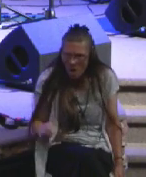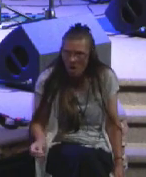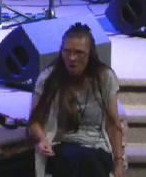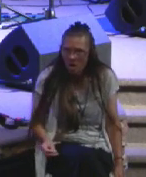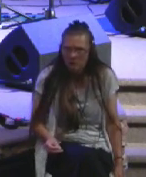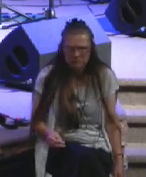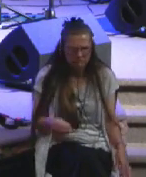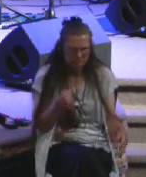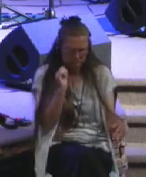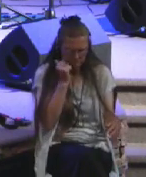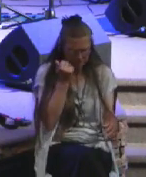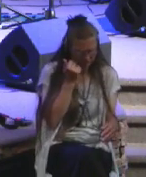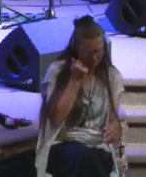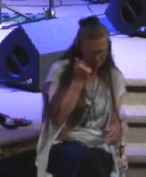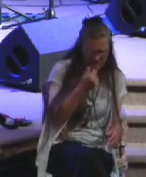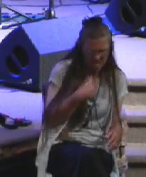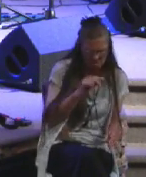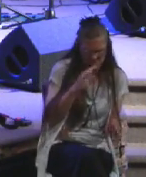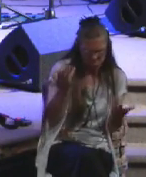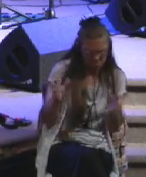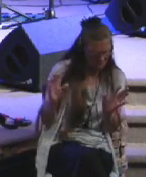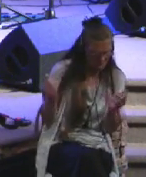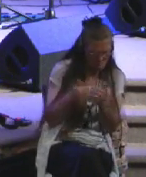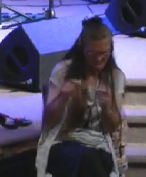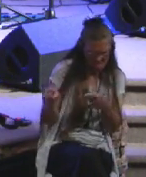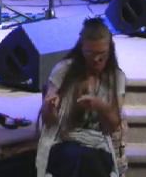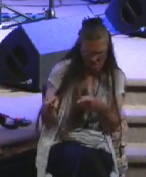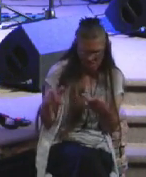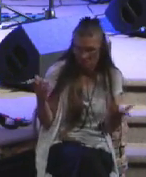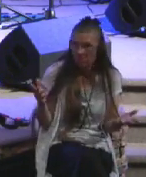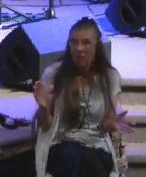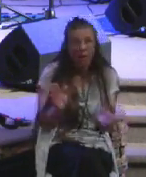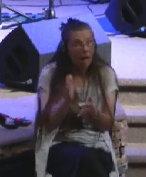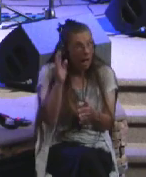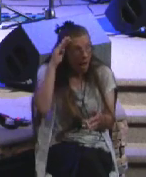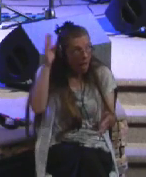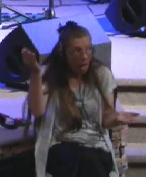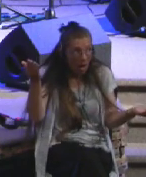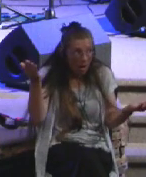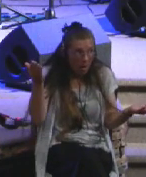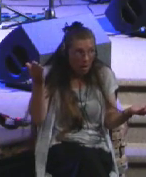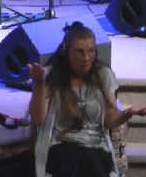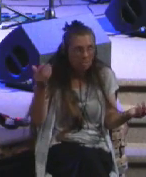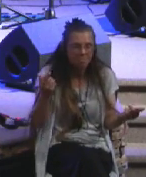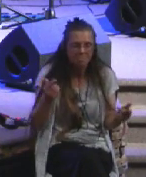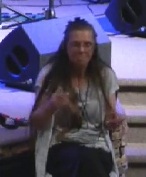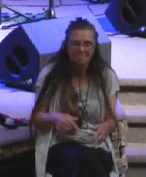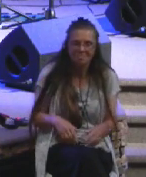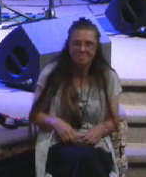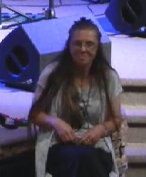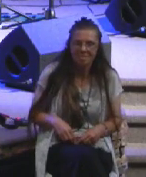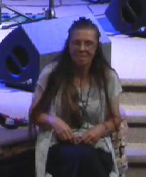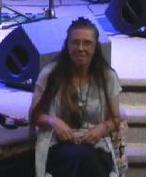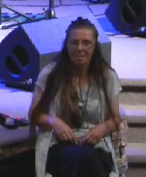That's embarrassing. I shouldn't have been with a prostitute in the first place. Hello, somebody. Okay, I expect a better amen than